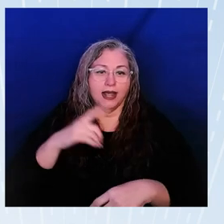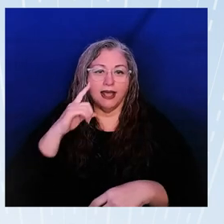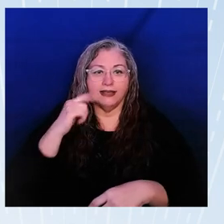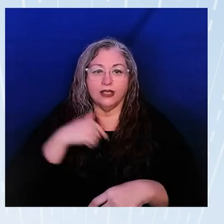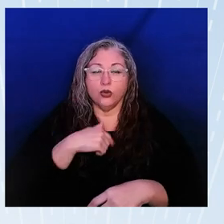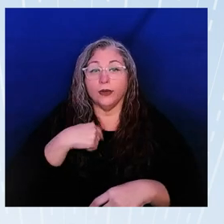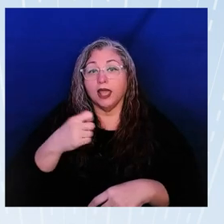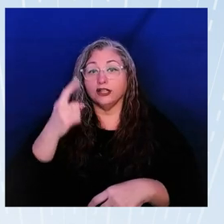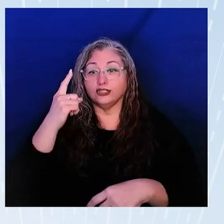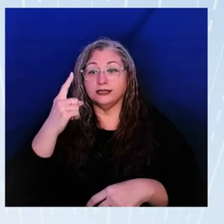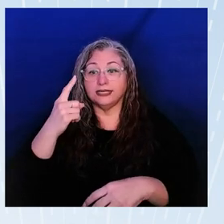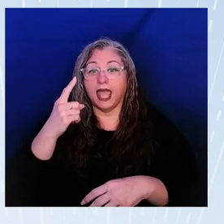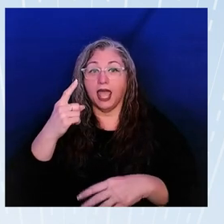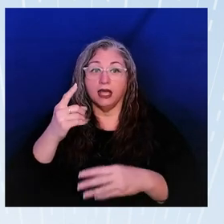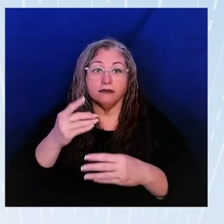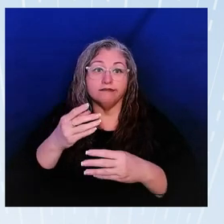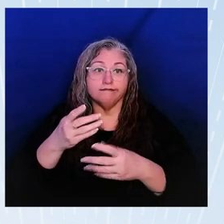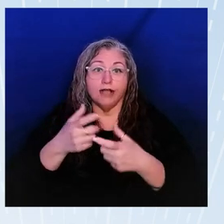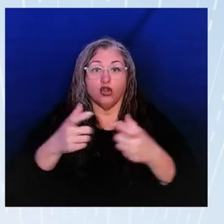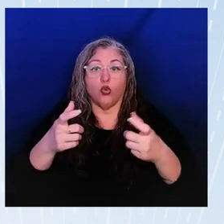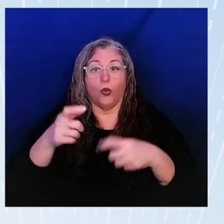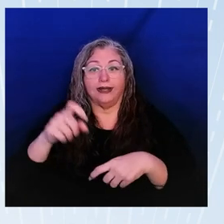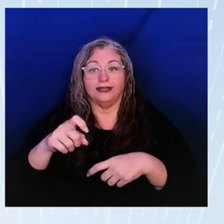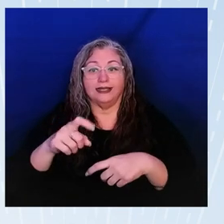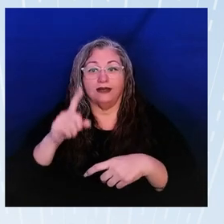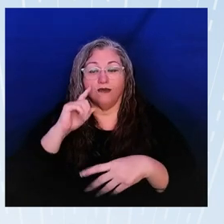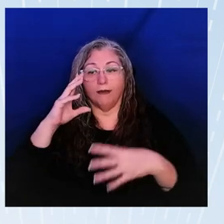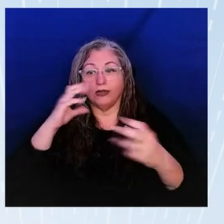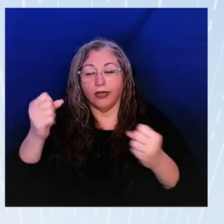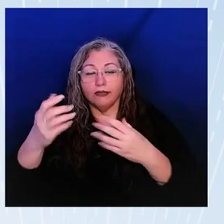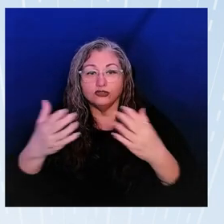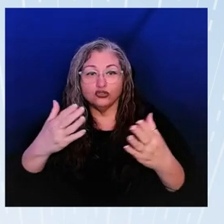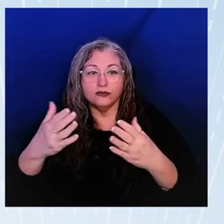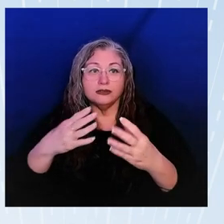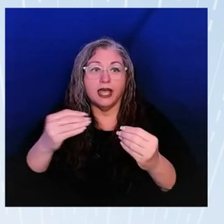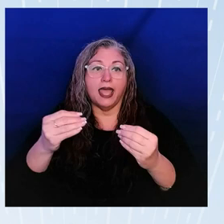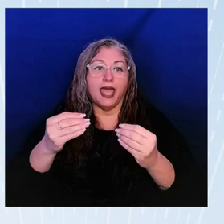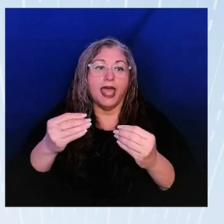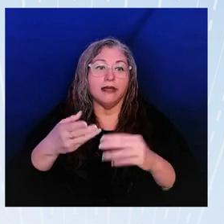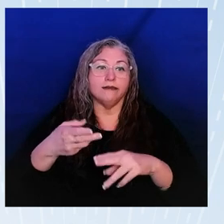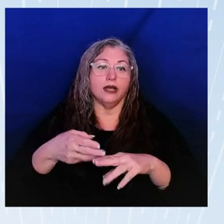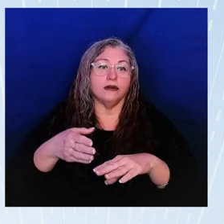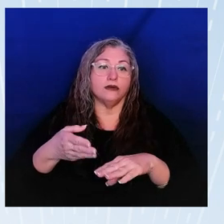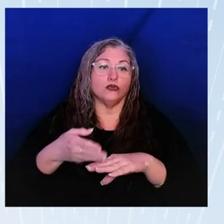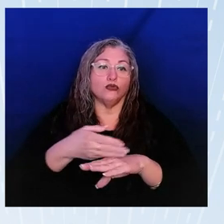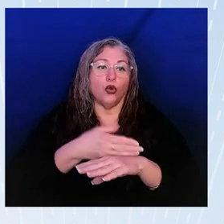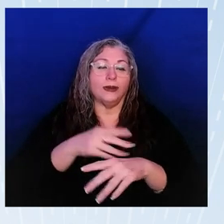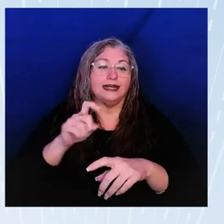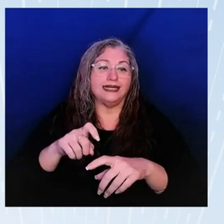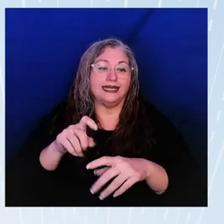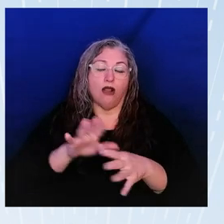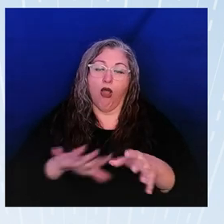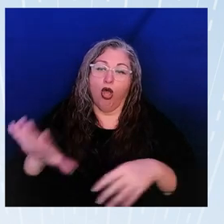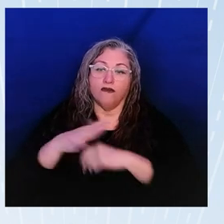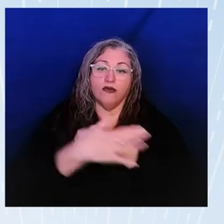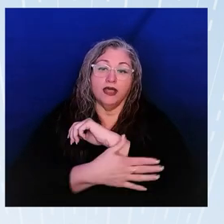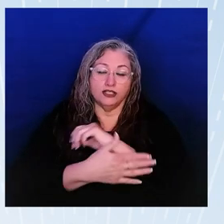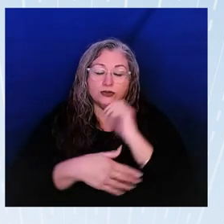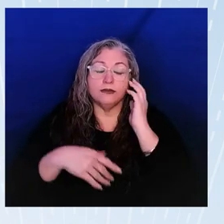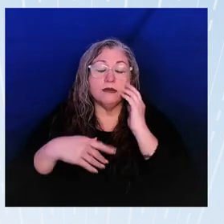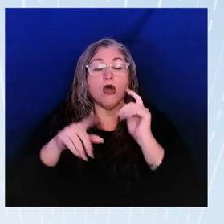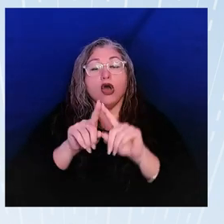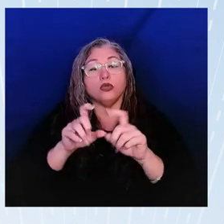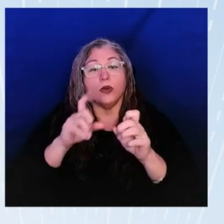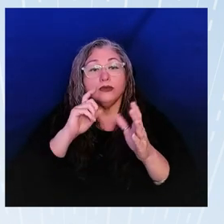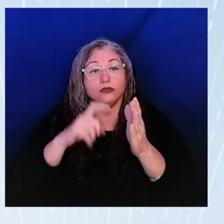growing need around mental health services and the growing need for that across the country. I also just wanted to